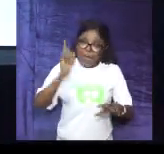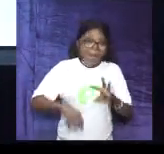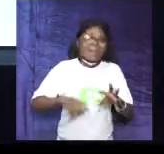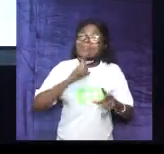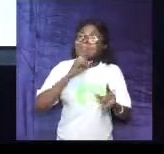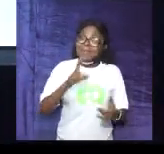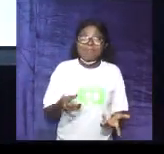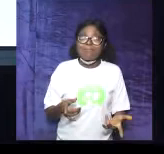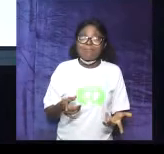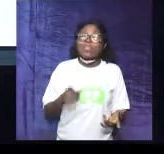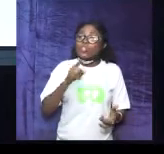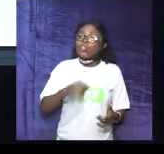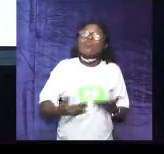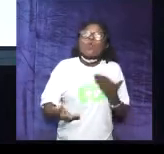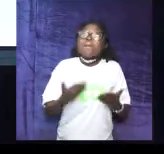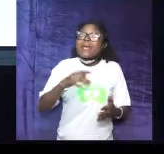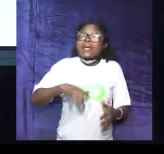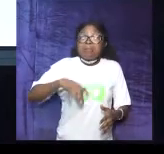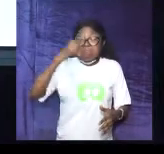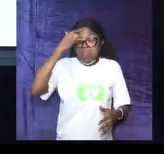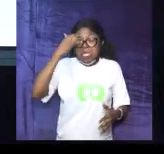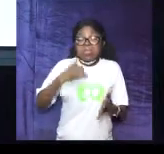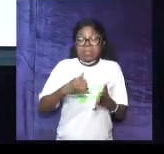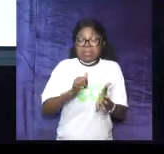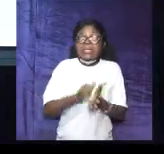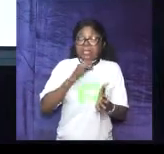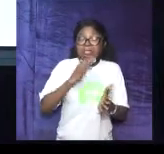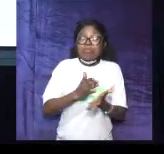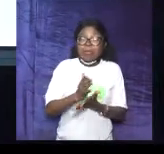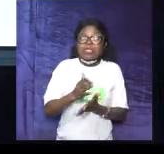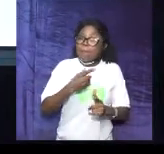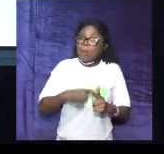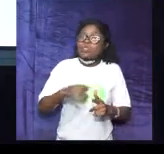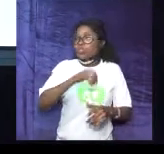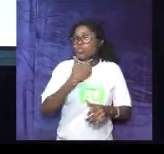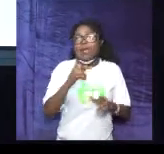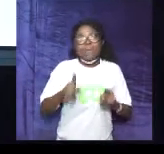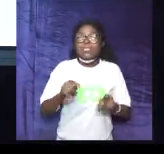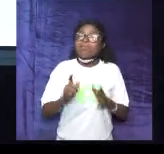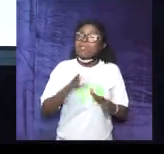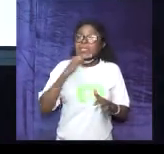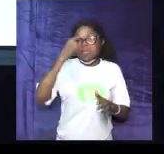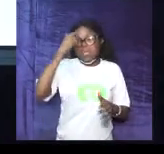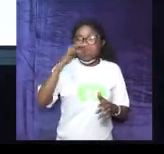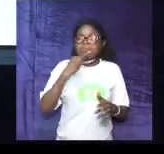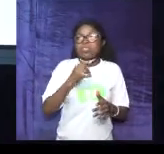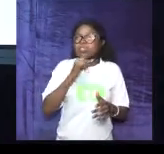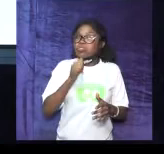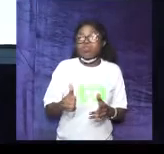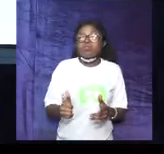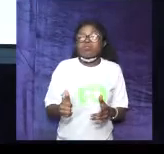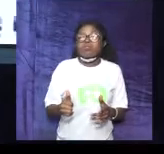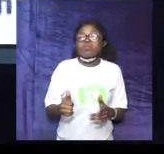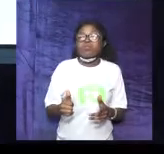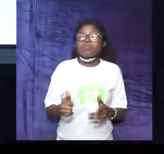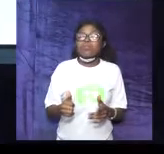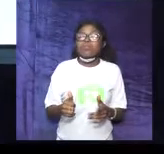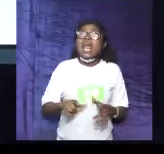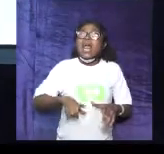cannot say it is so. You might think so, and another person might think otherwise.